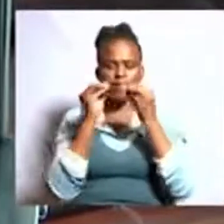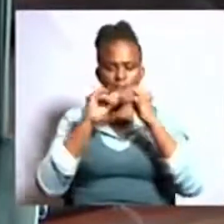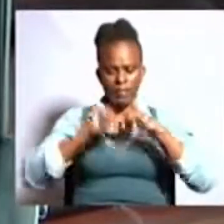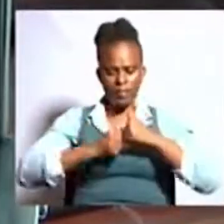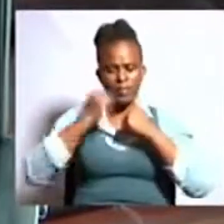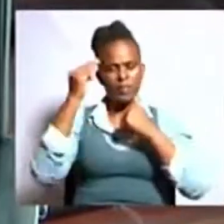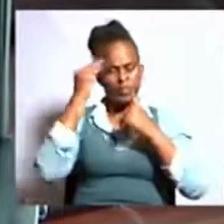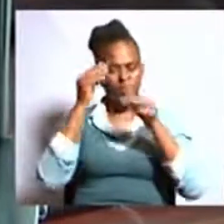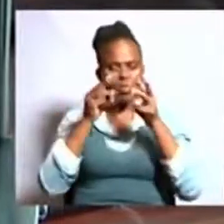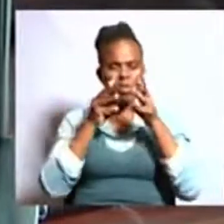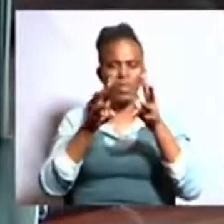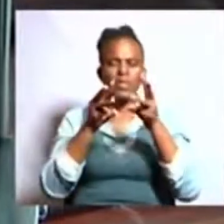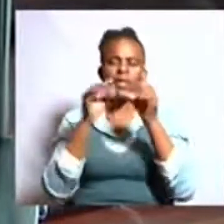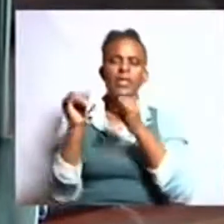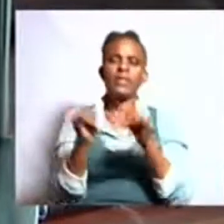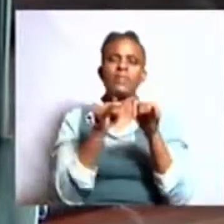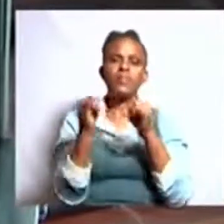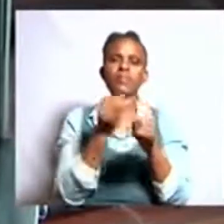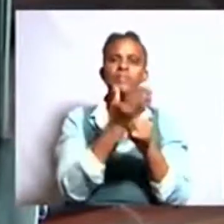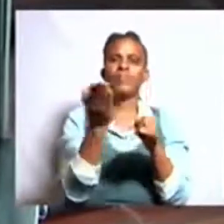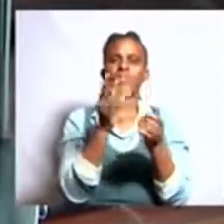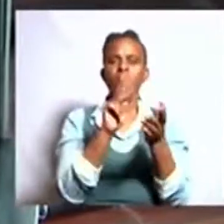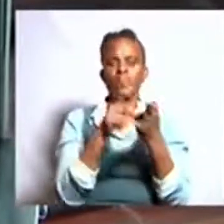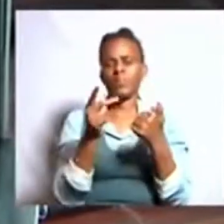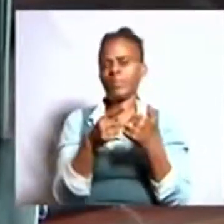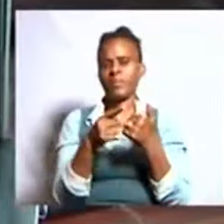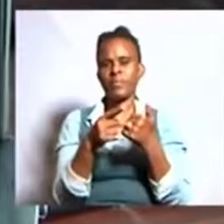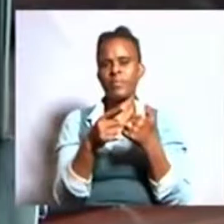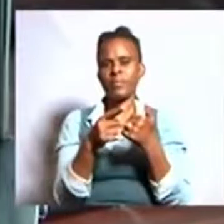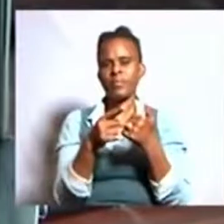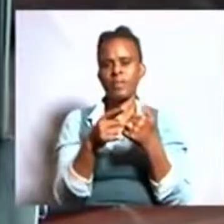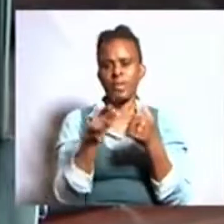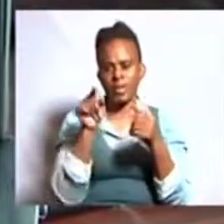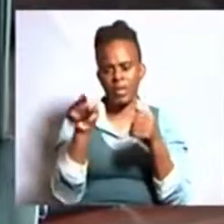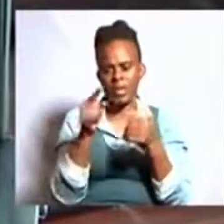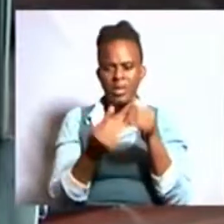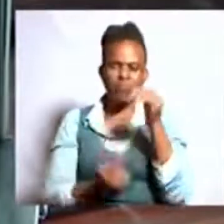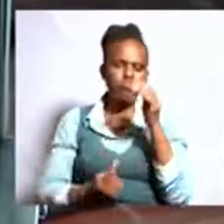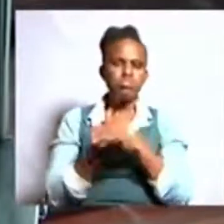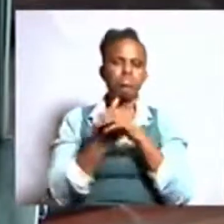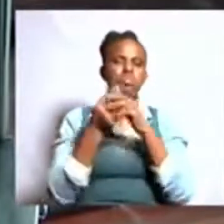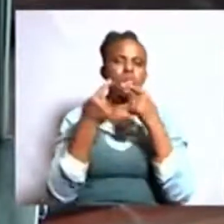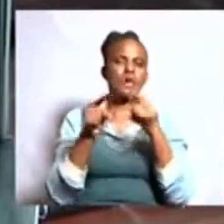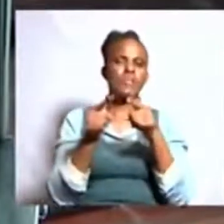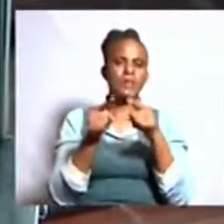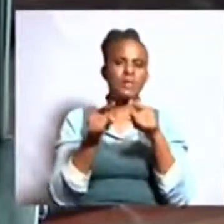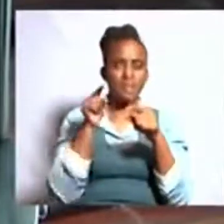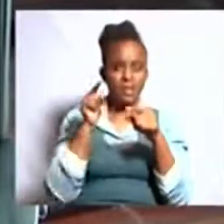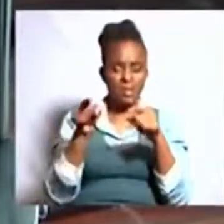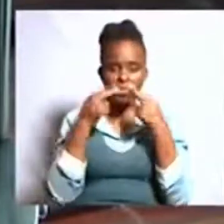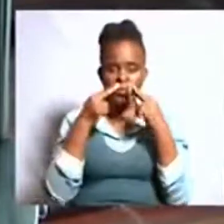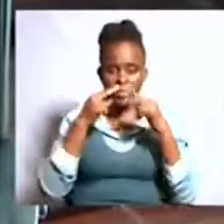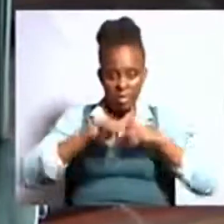know the way to implement this program. It came abruptly, and as a result, we are giving